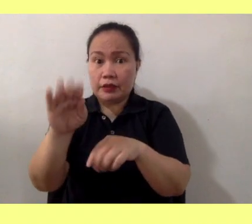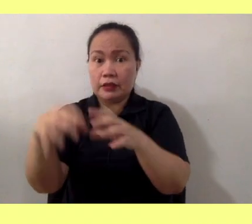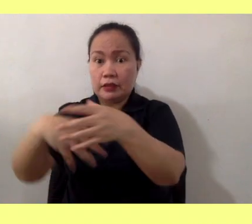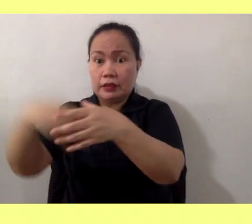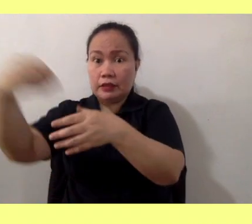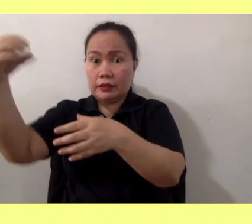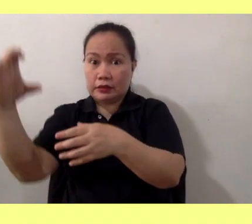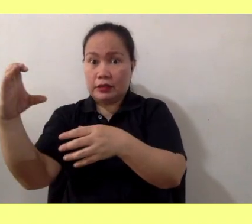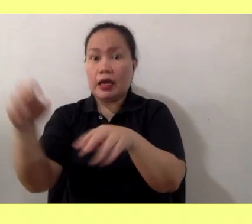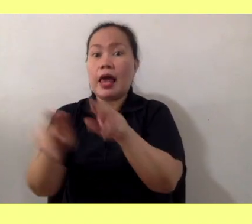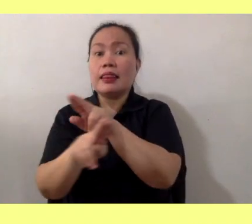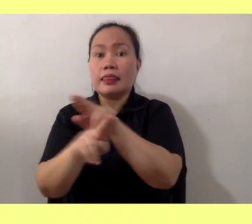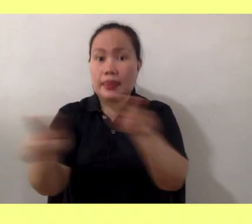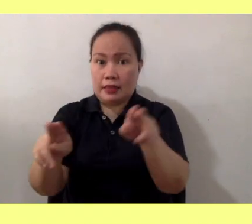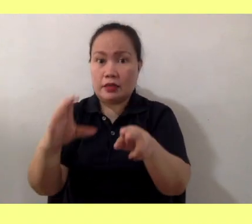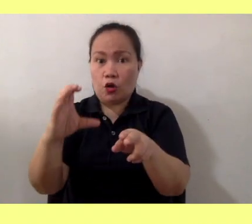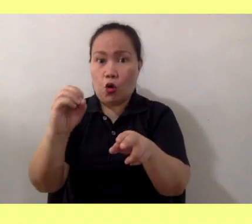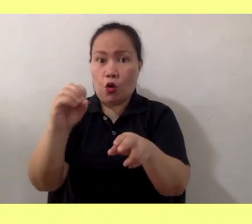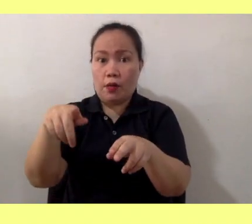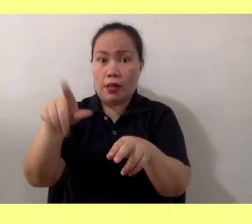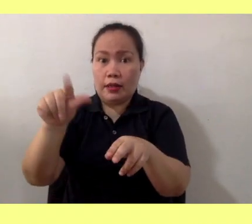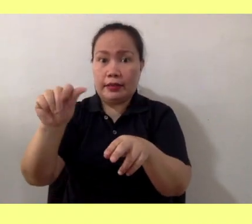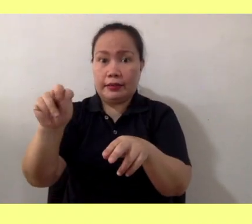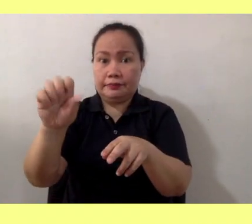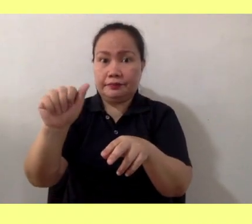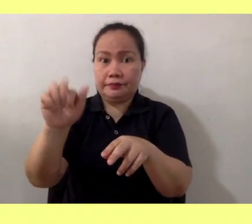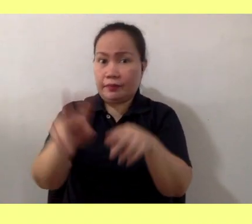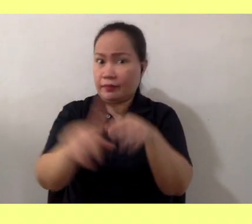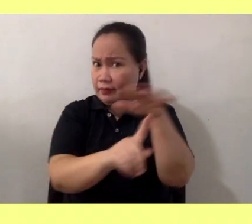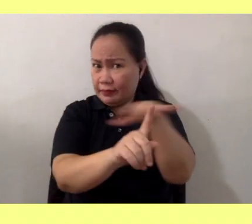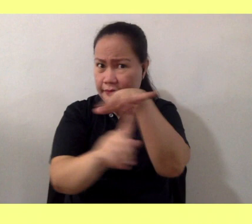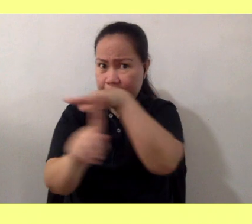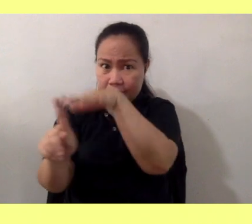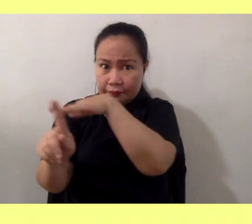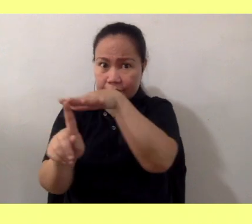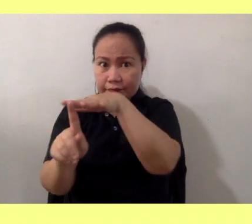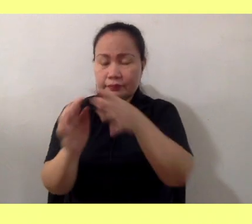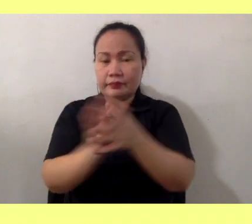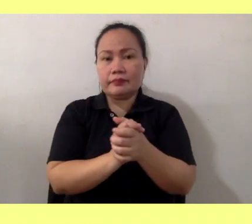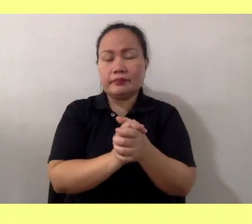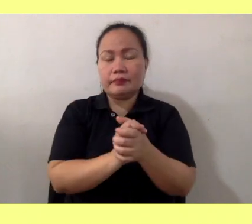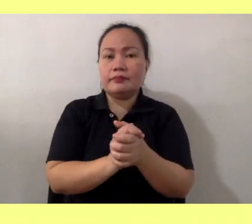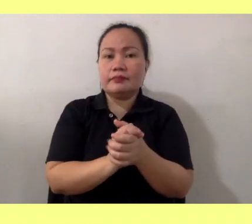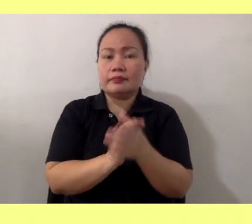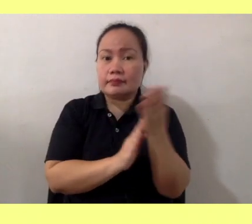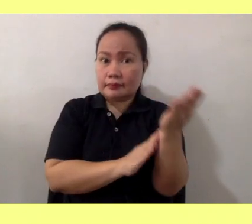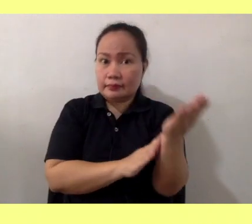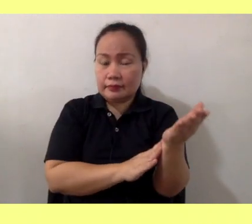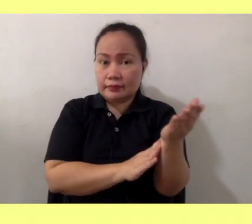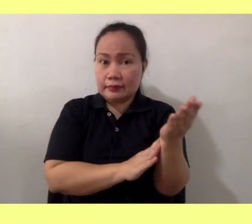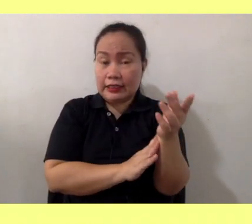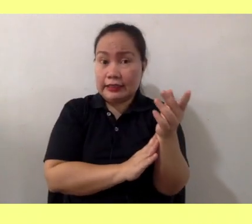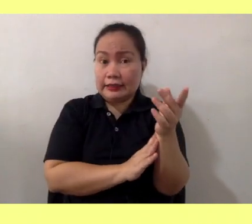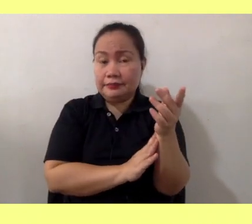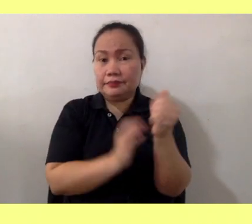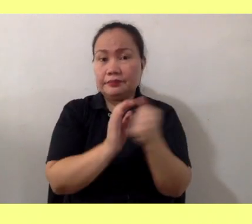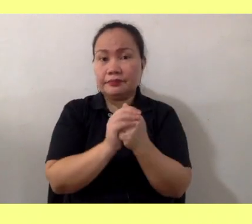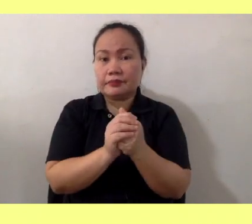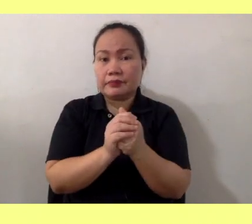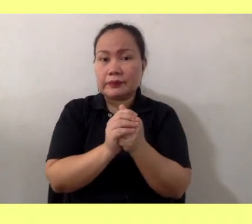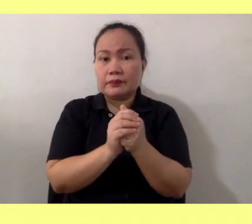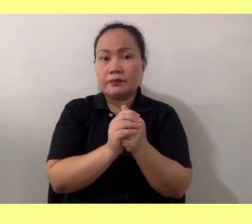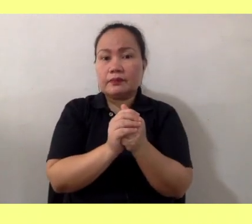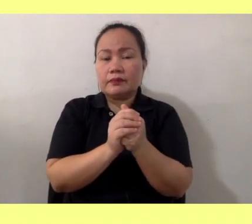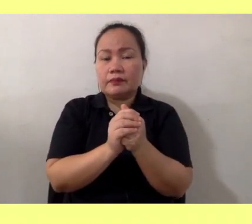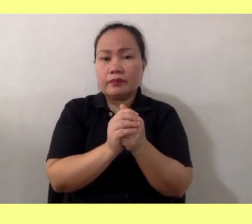now coplanar and non-coplanar? So, based dito sa ating figure, madedefine na natin si coplanar